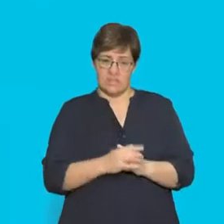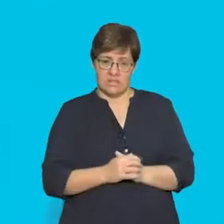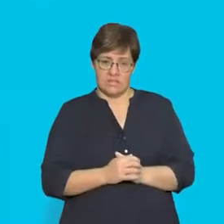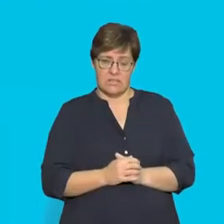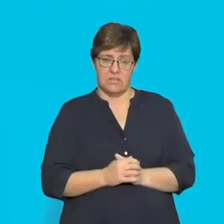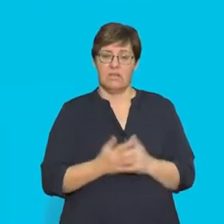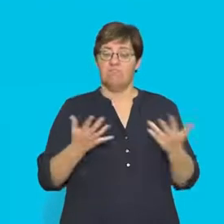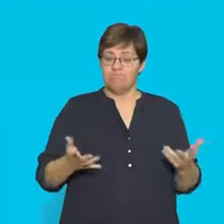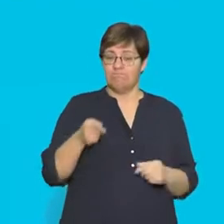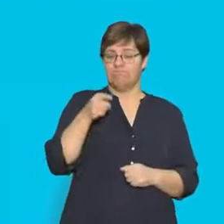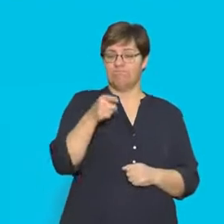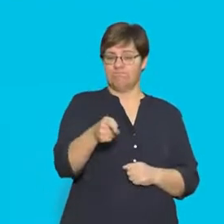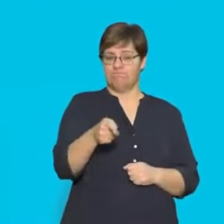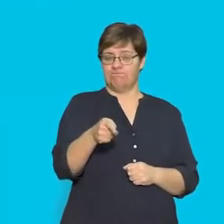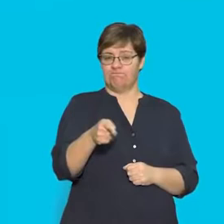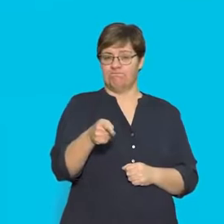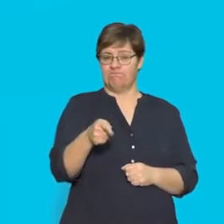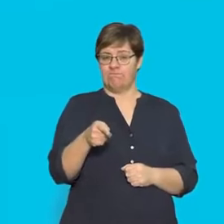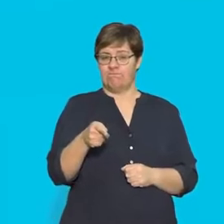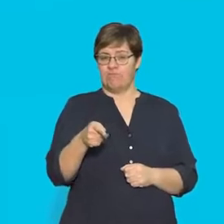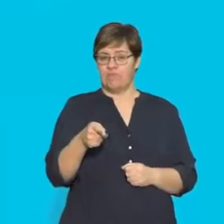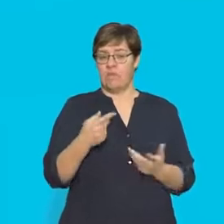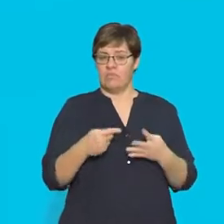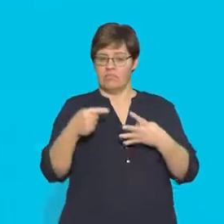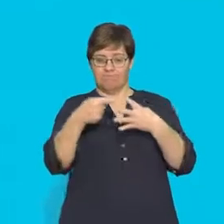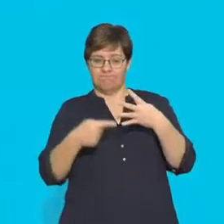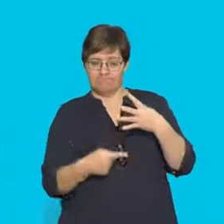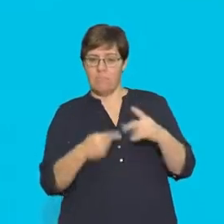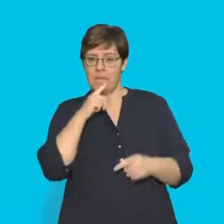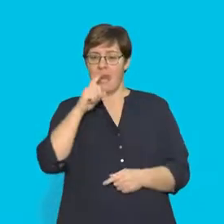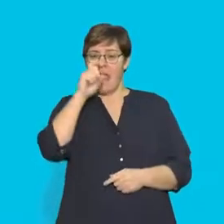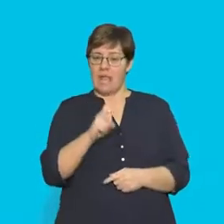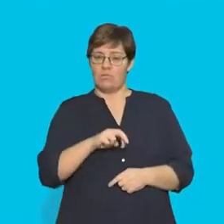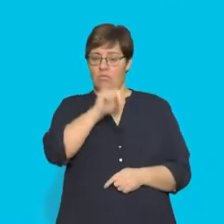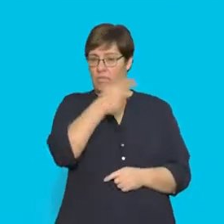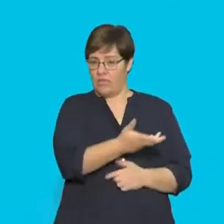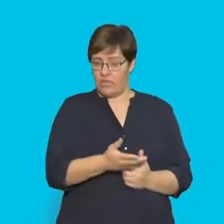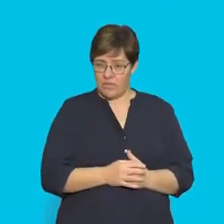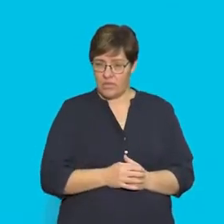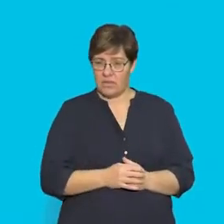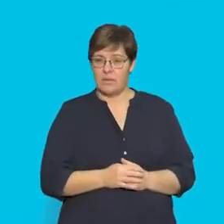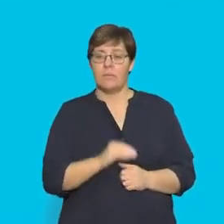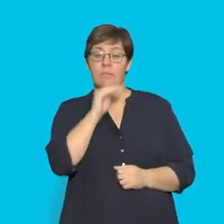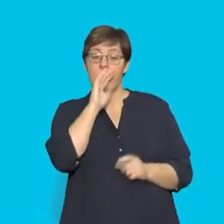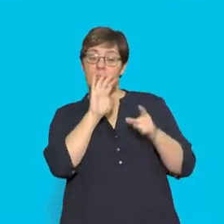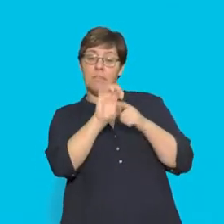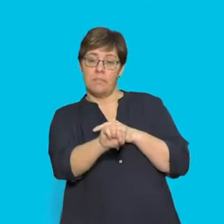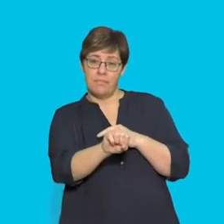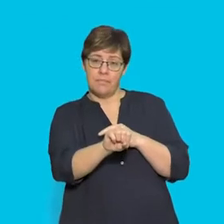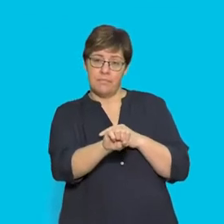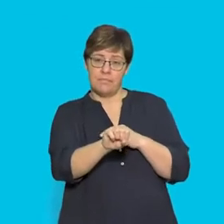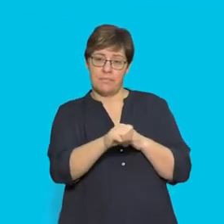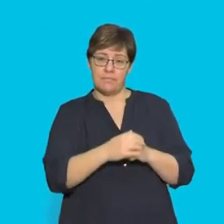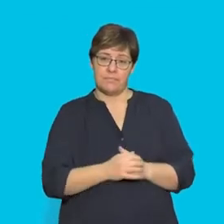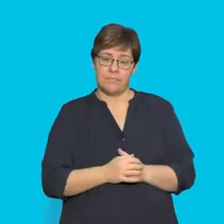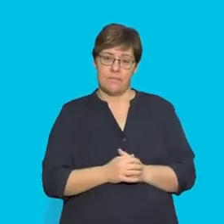for it to be, for X to be a north pole? Well, quite simply, we recognize, first